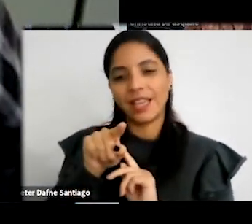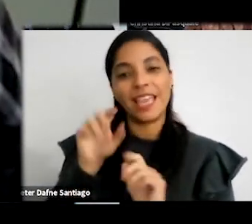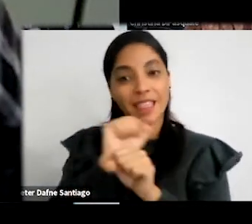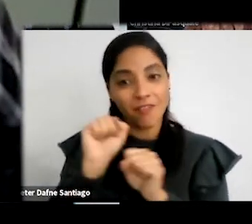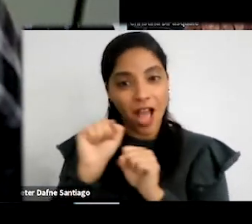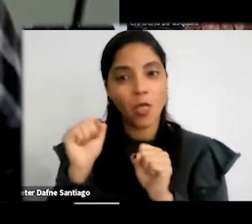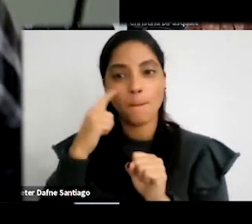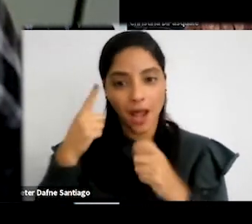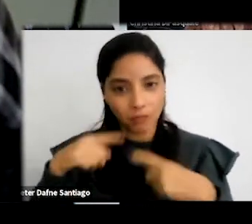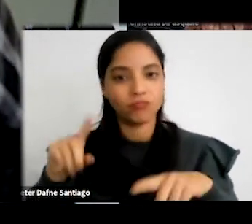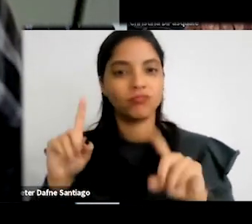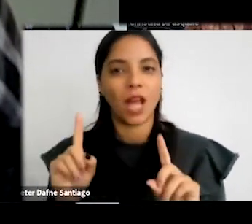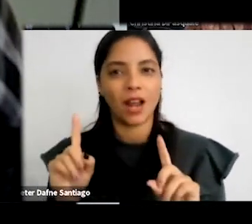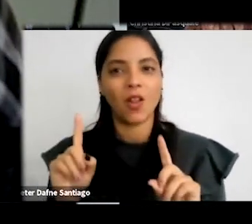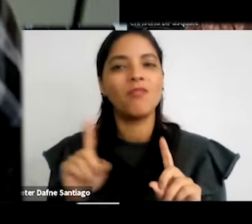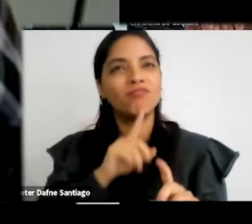does really create that energy.